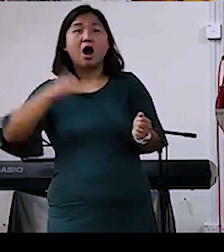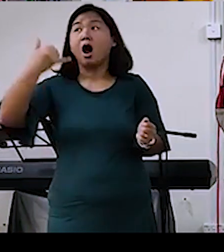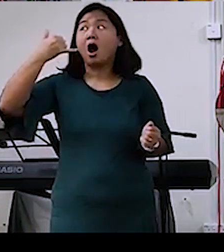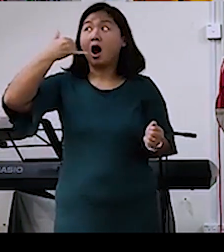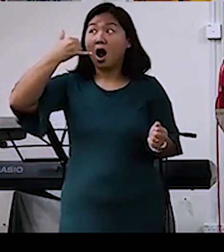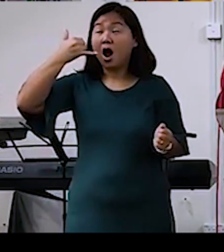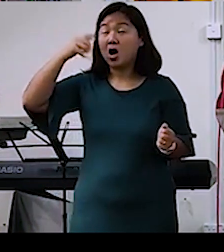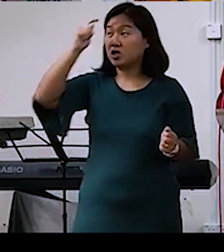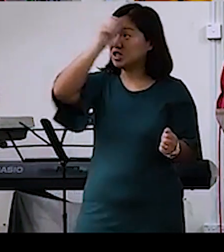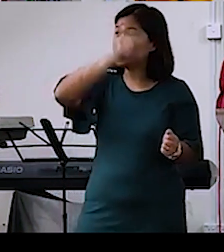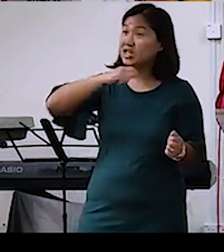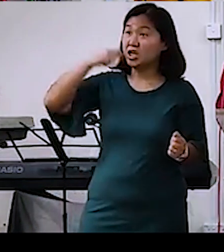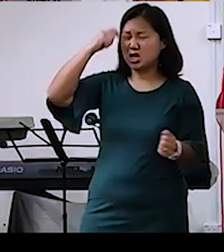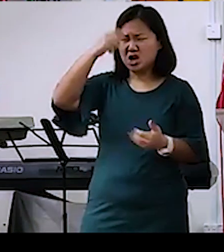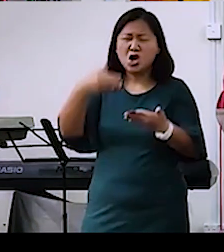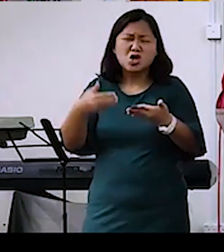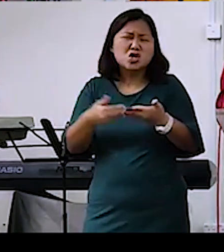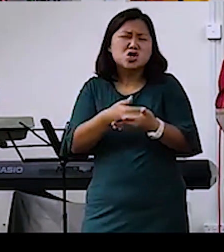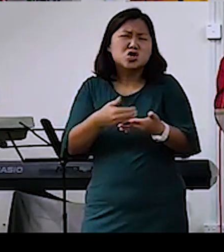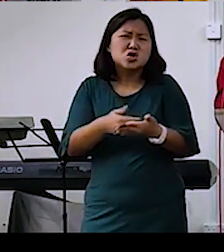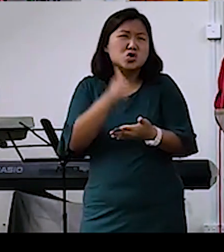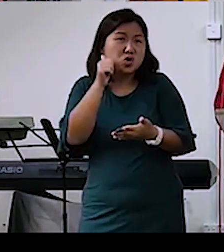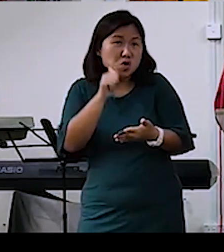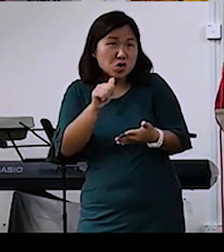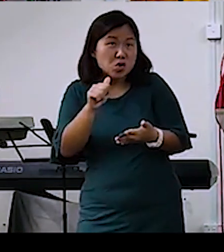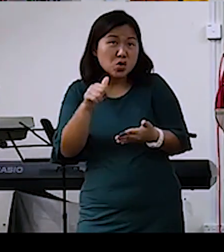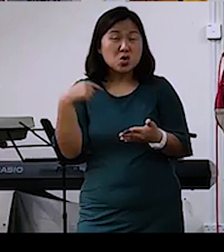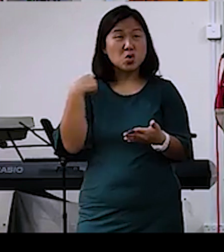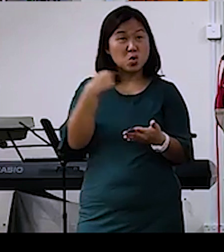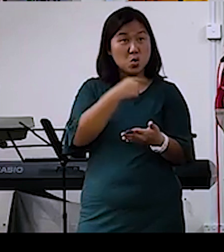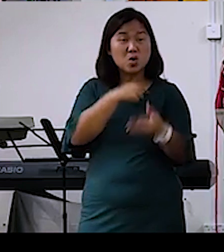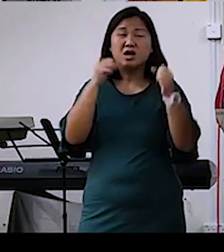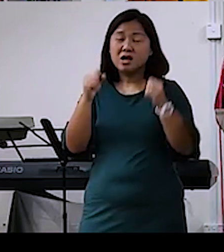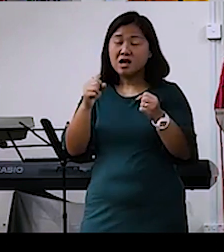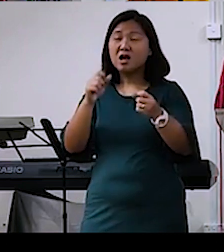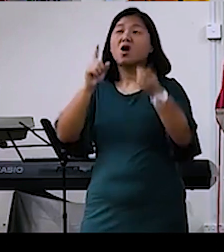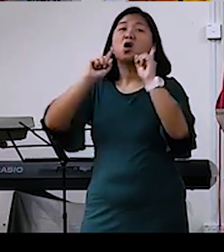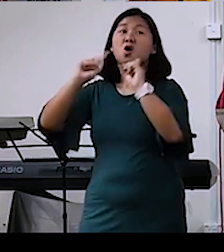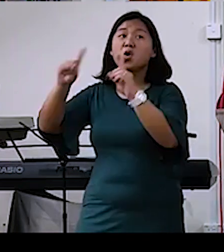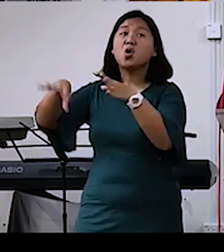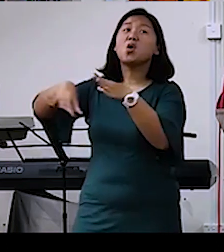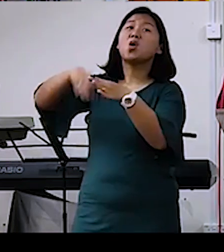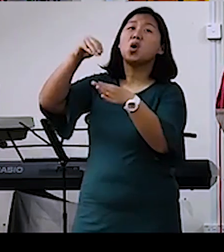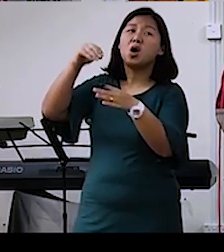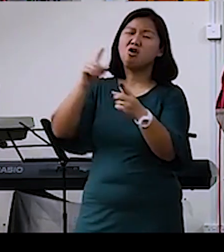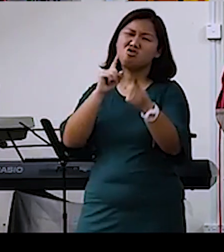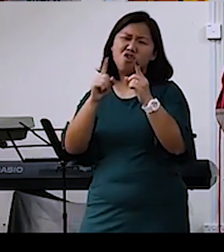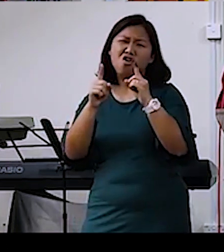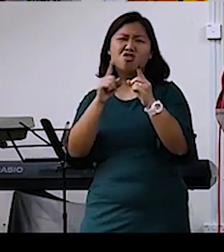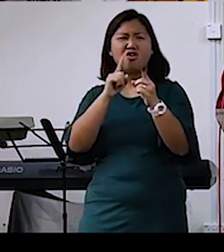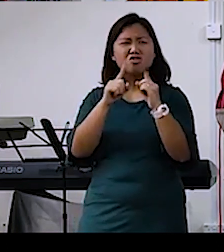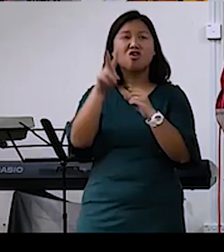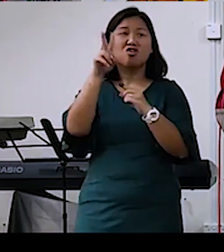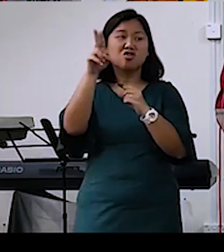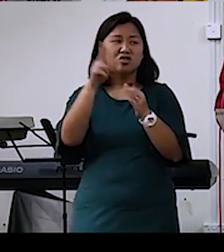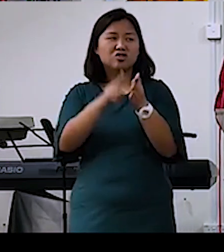this new girl in town, this new girl in the block. Shall we just go and chill with her? So yeah, the three of us had a good time. We met in 8 Extra, chat for